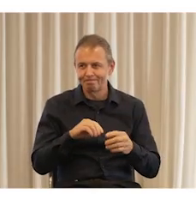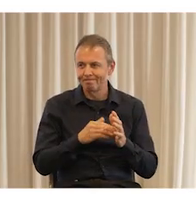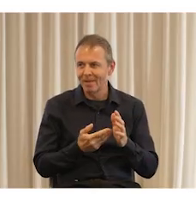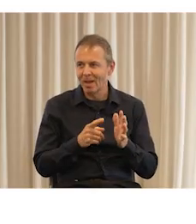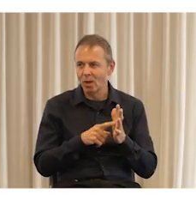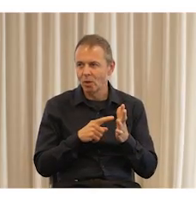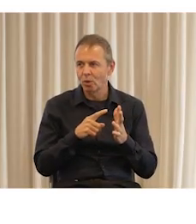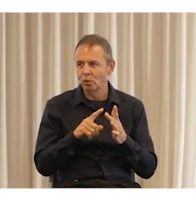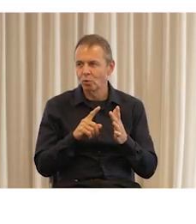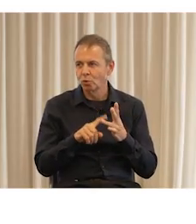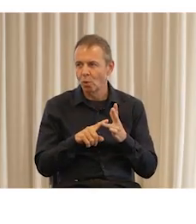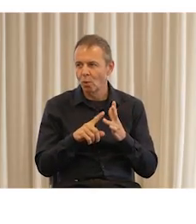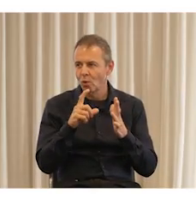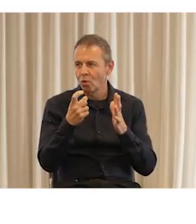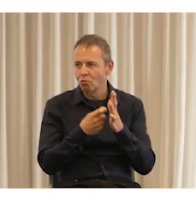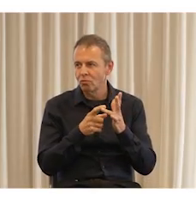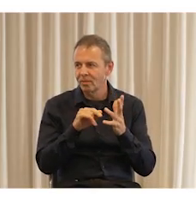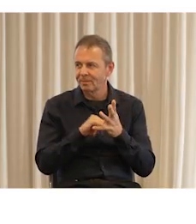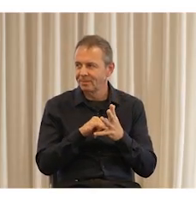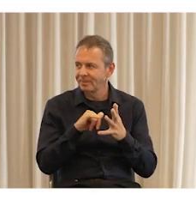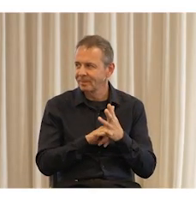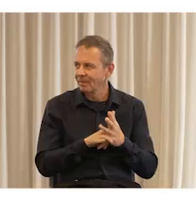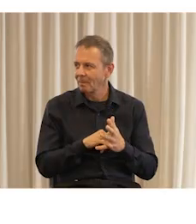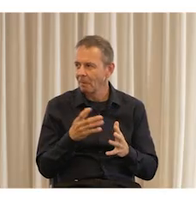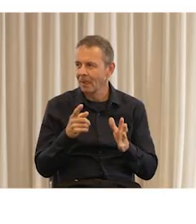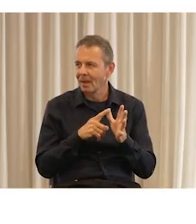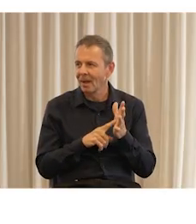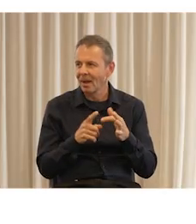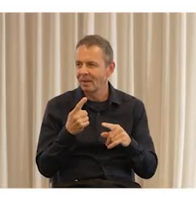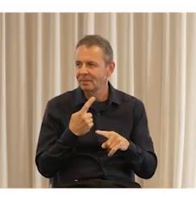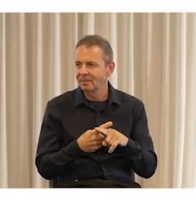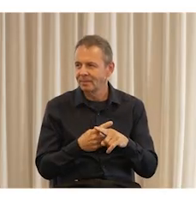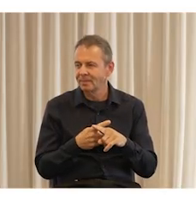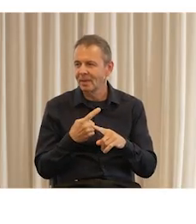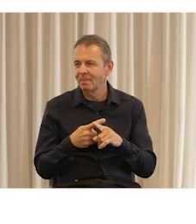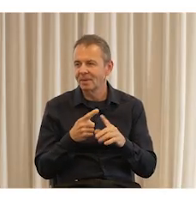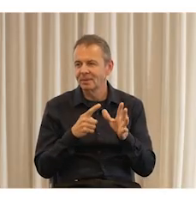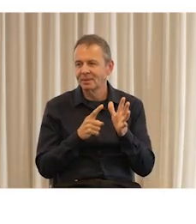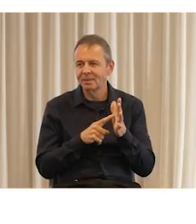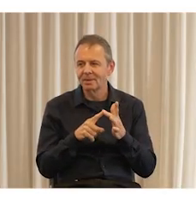Joe Cross, if you could please, yep. Alex and Elise.